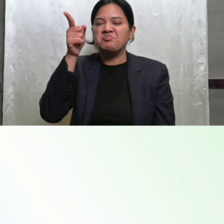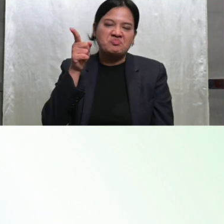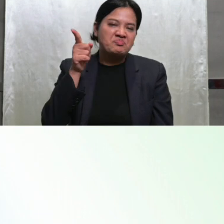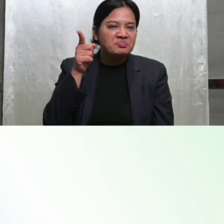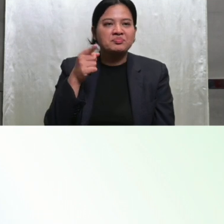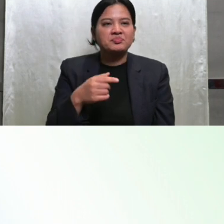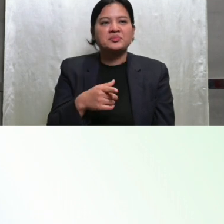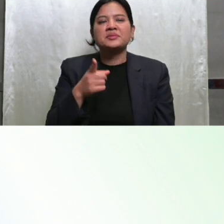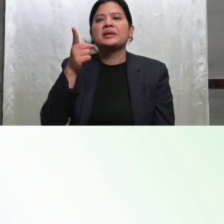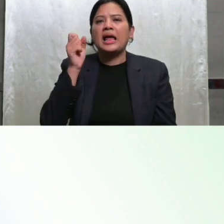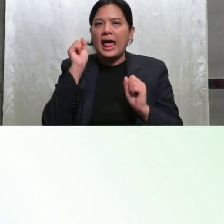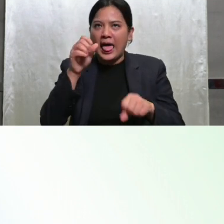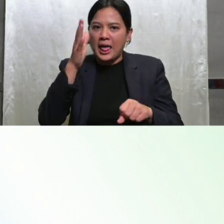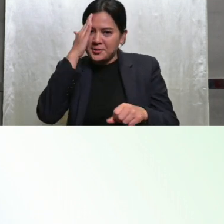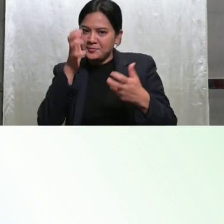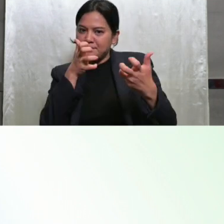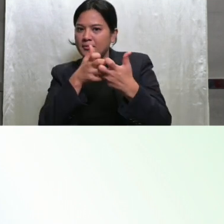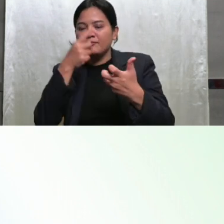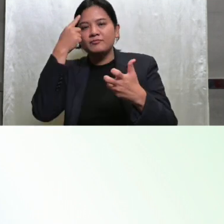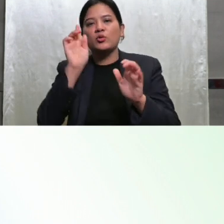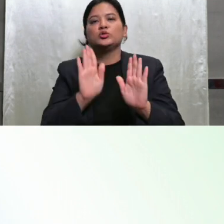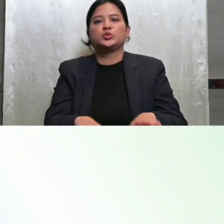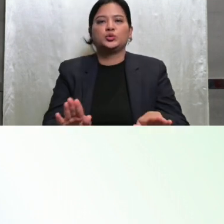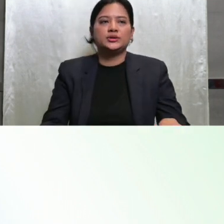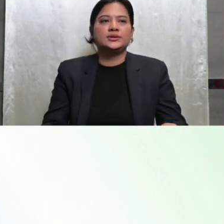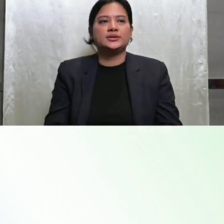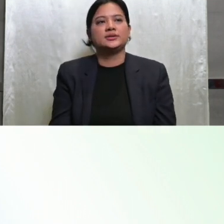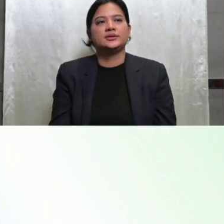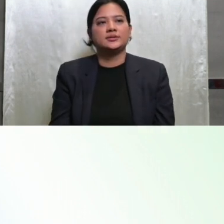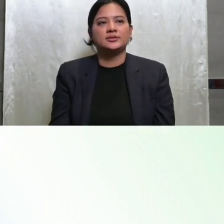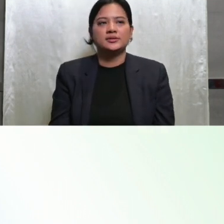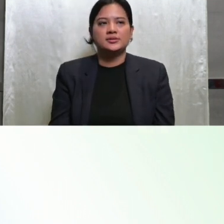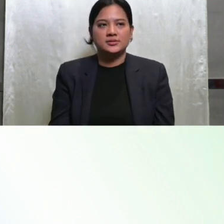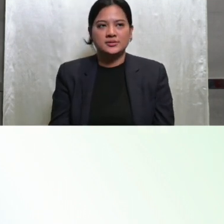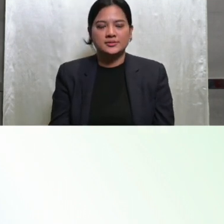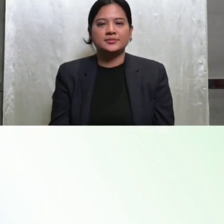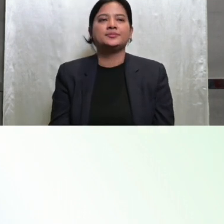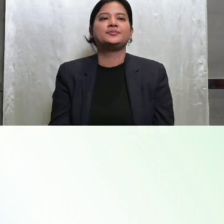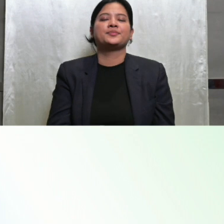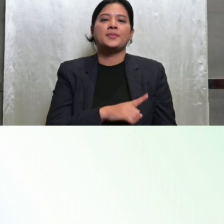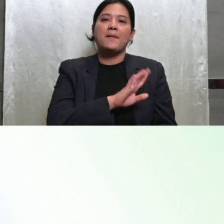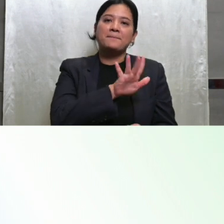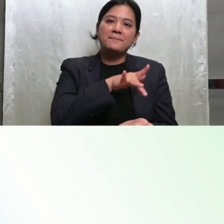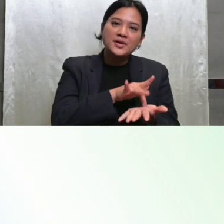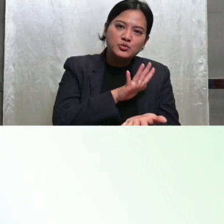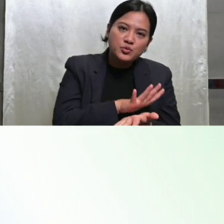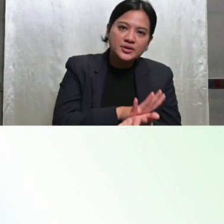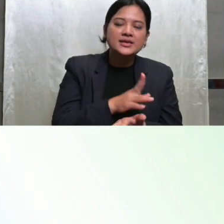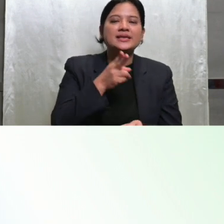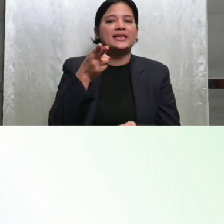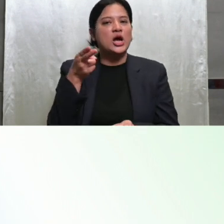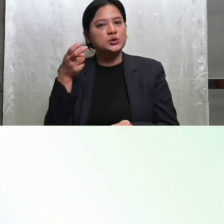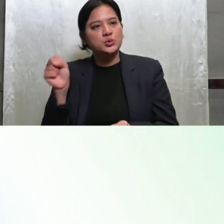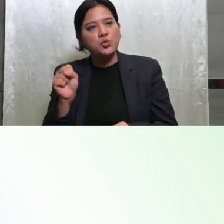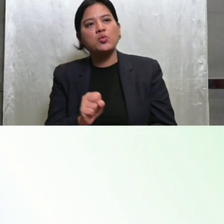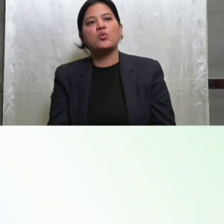maybe even junior high school students who may just want to take it and just see, whether their skills and their interests align to a job